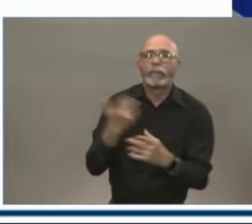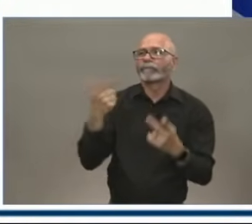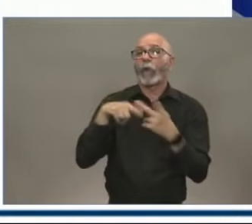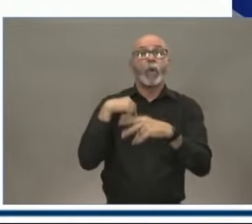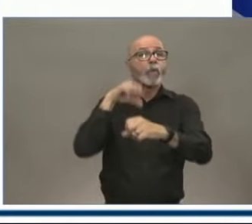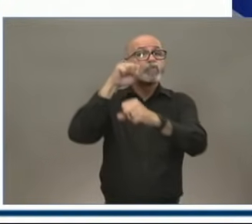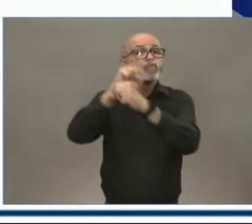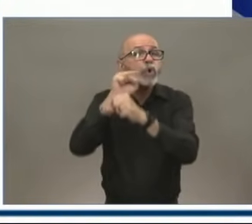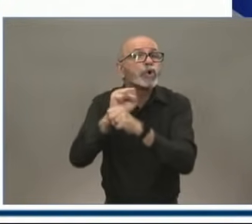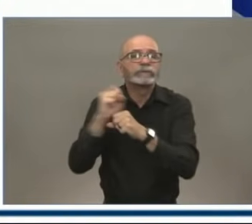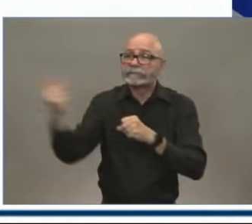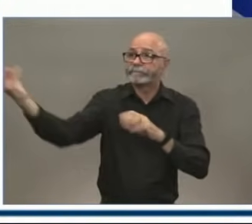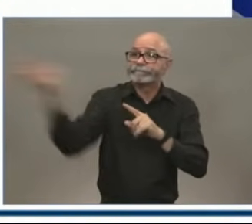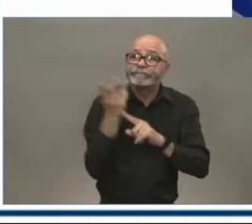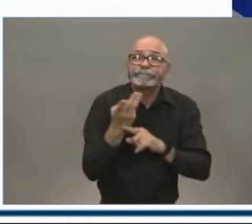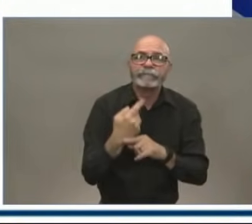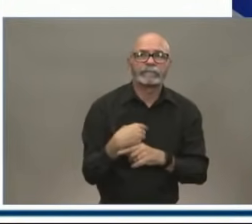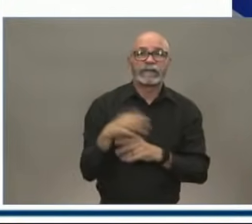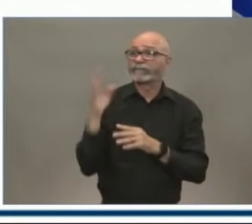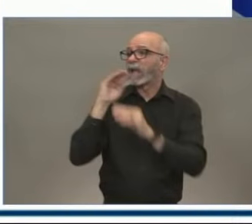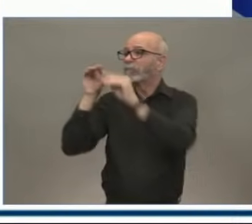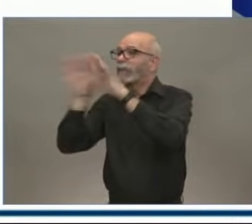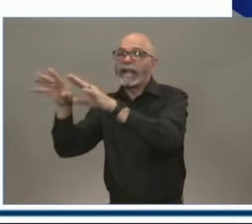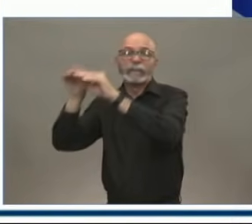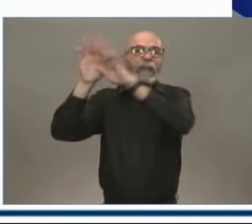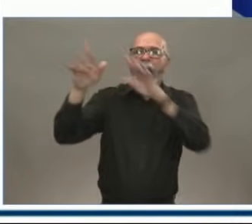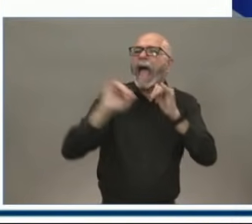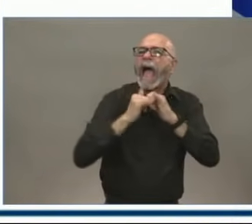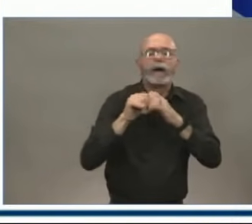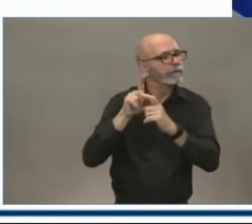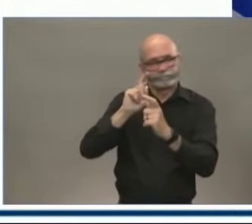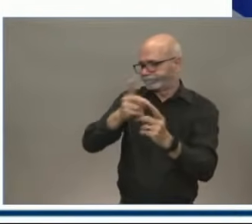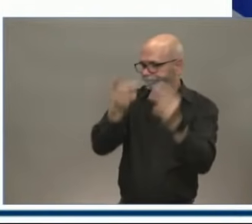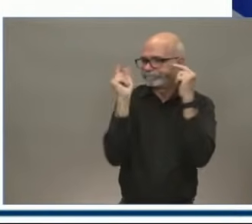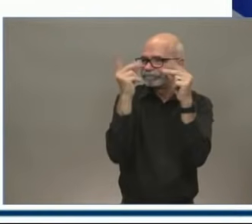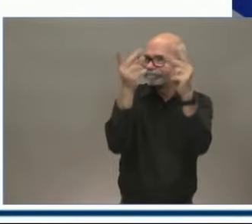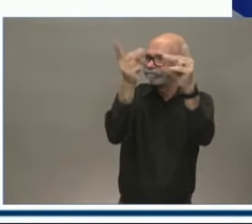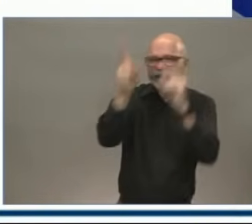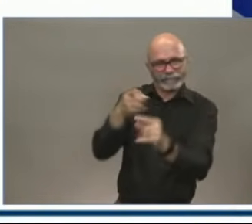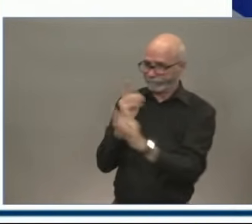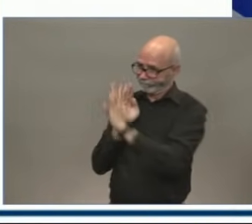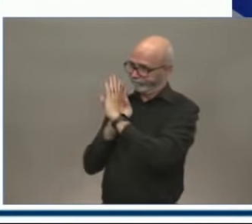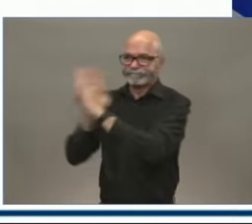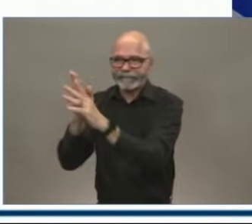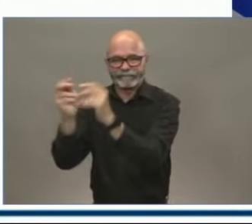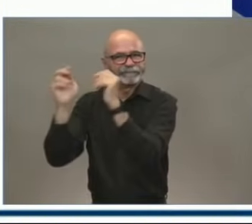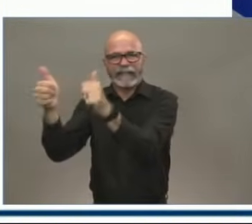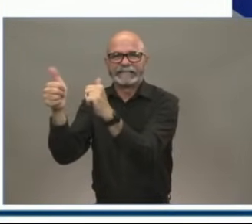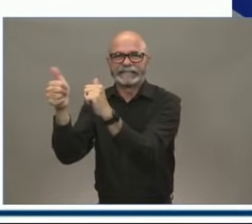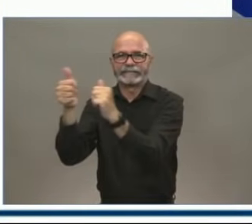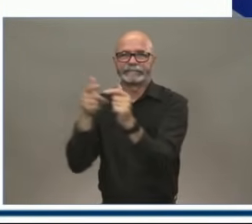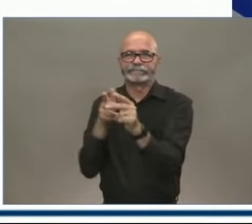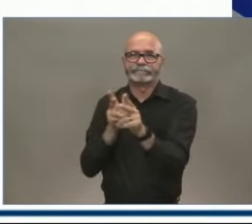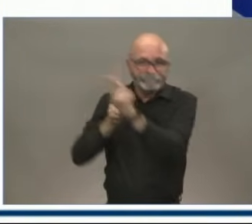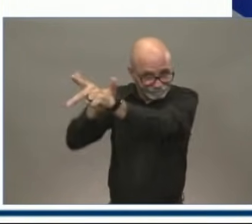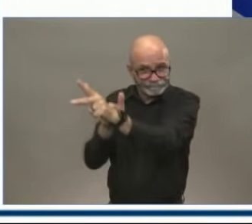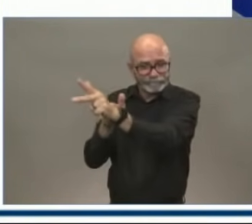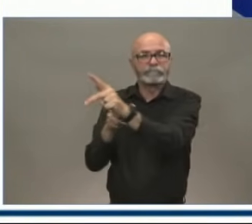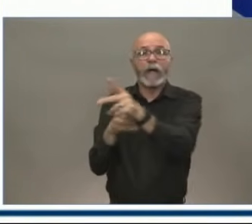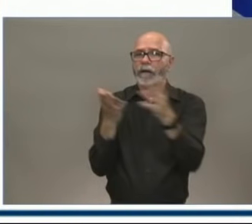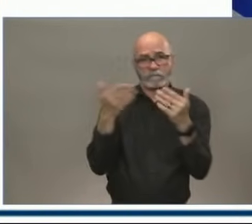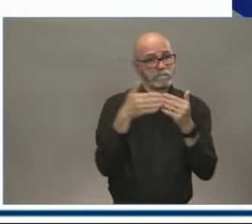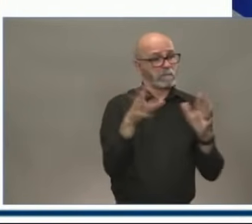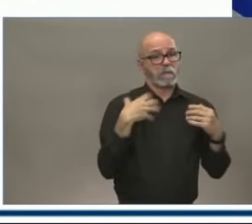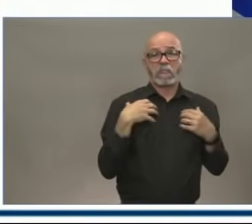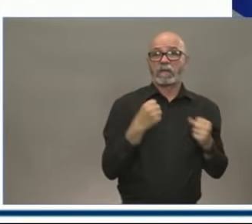where we see an outbreak, we can be in there in a hurry. That's a great tribute to the flexibility of public health and the cooperation that we've been able to do